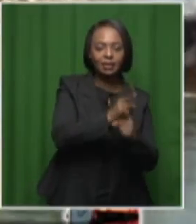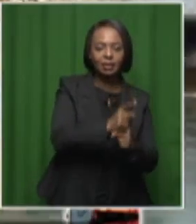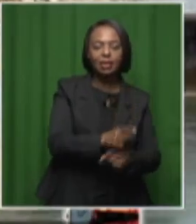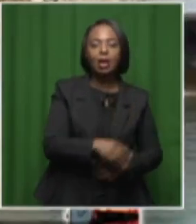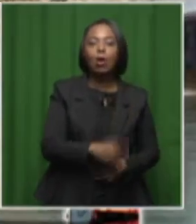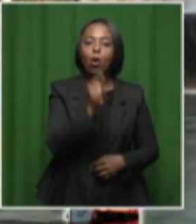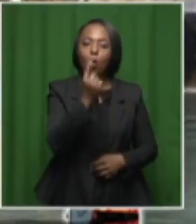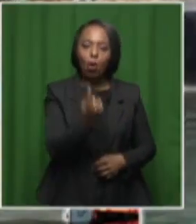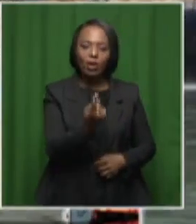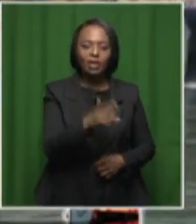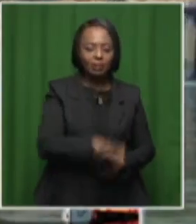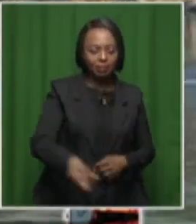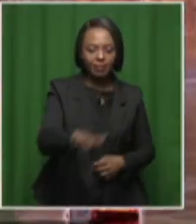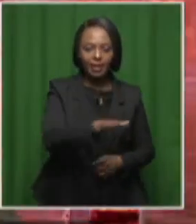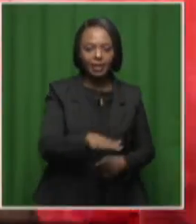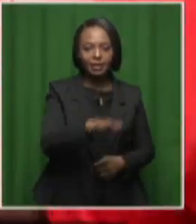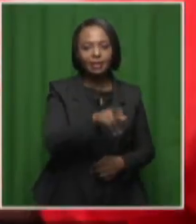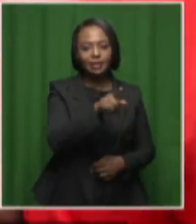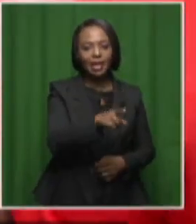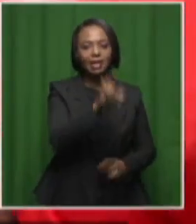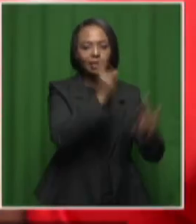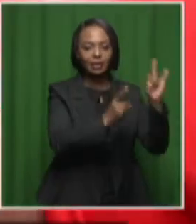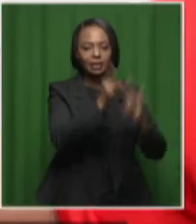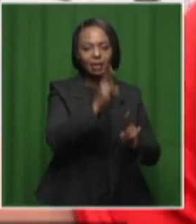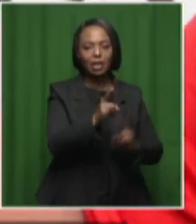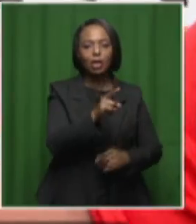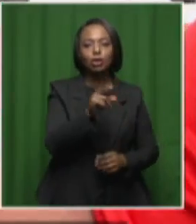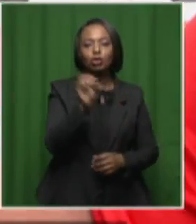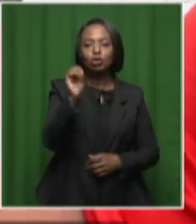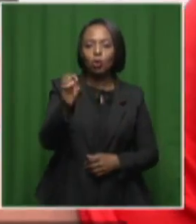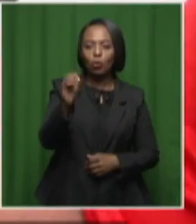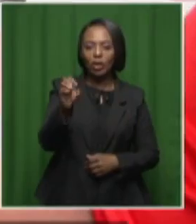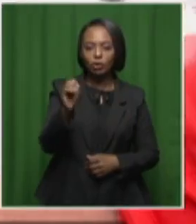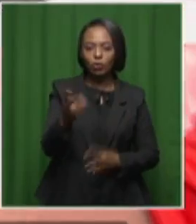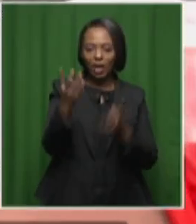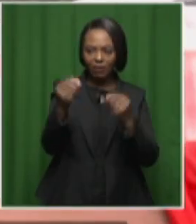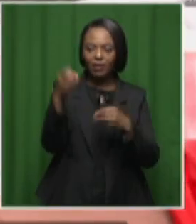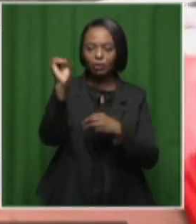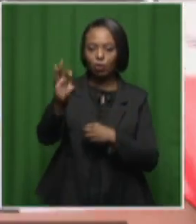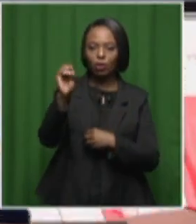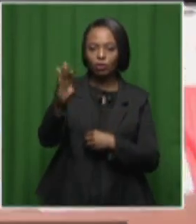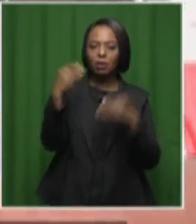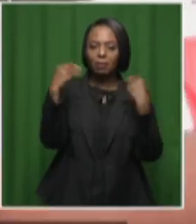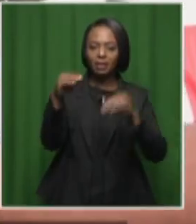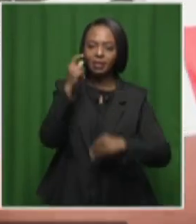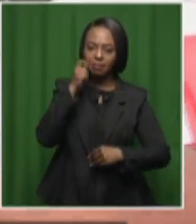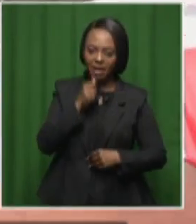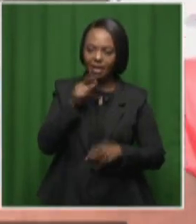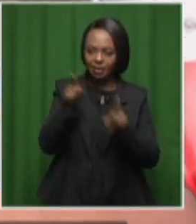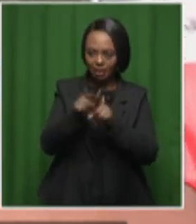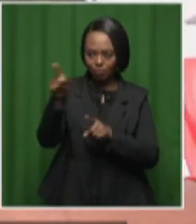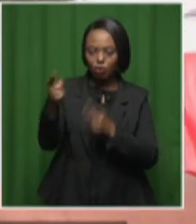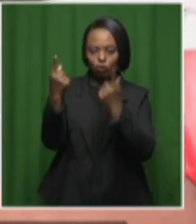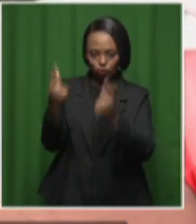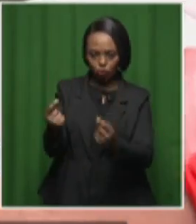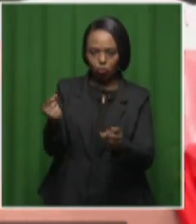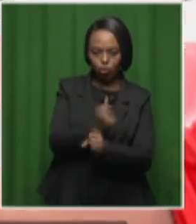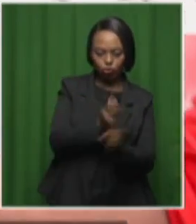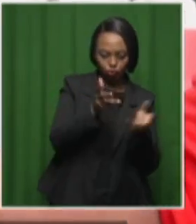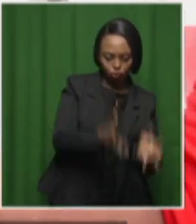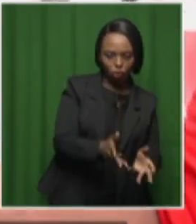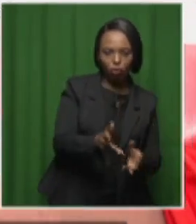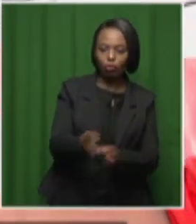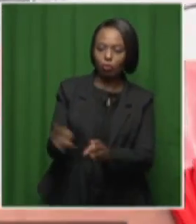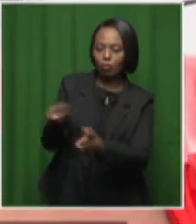within the city, and then the Soweto extension, we've given it to a Soweto businessman who's running the show for us that side. You get into a